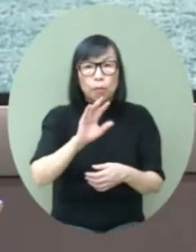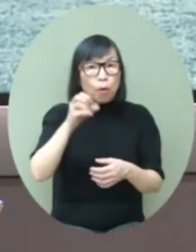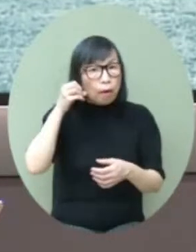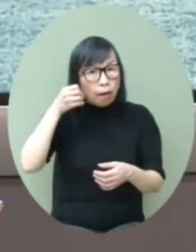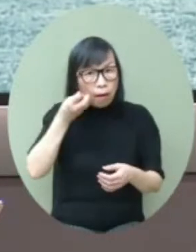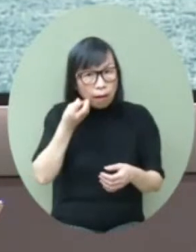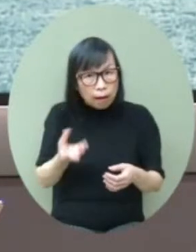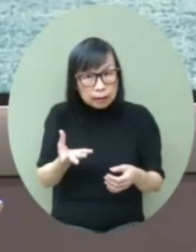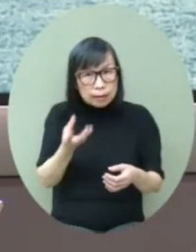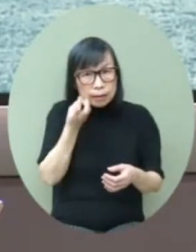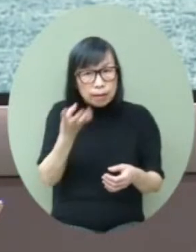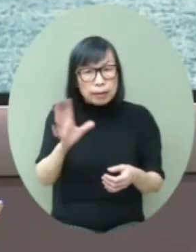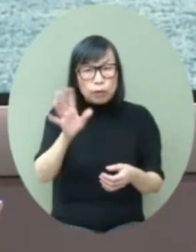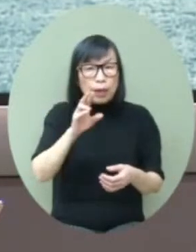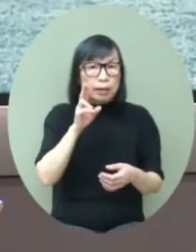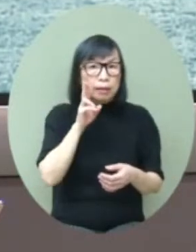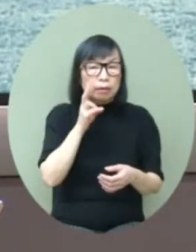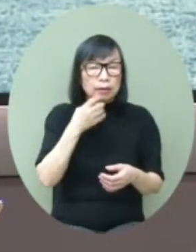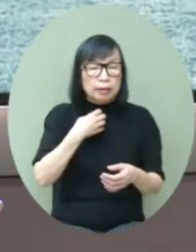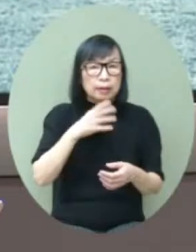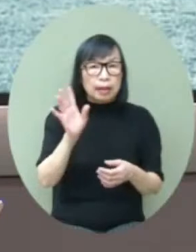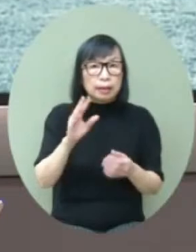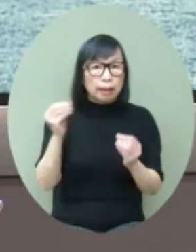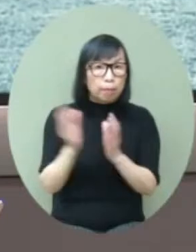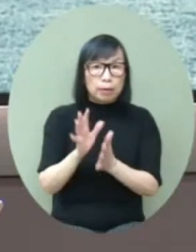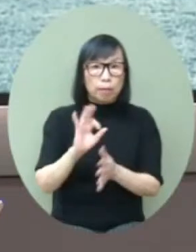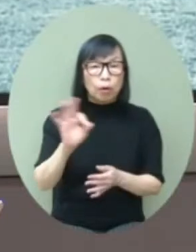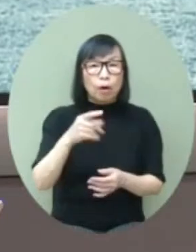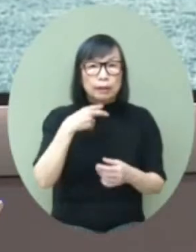is negative, please do not